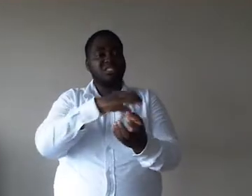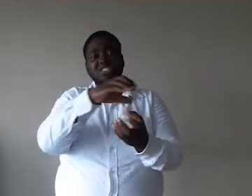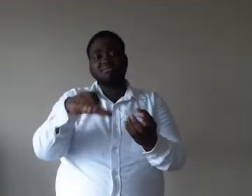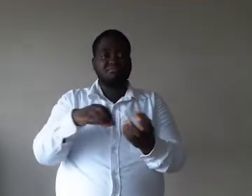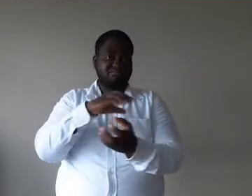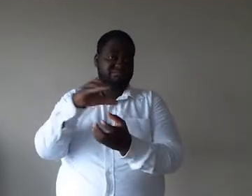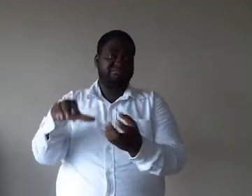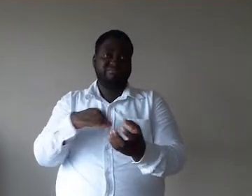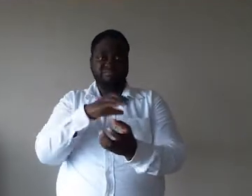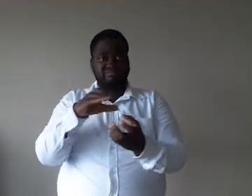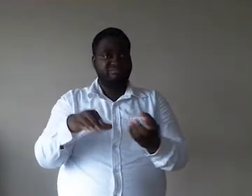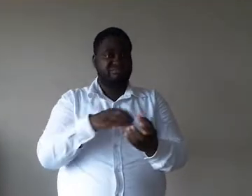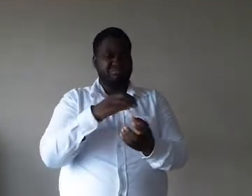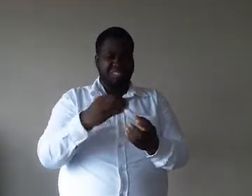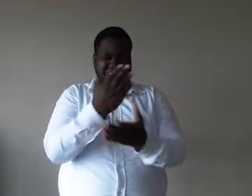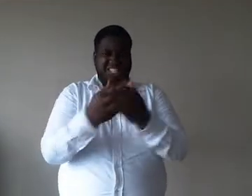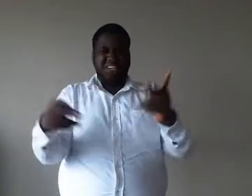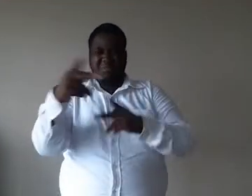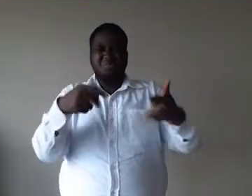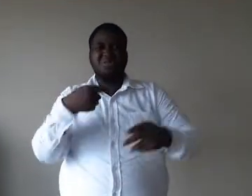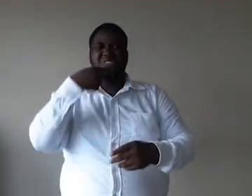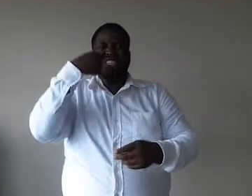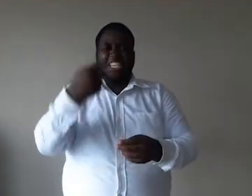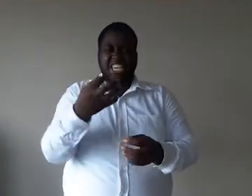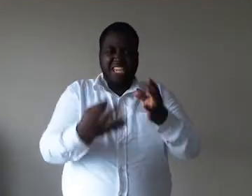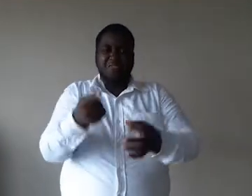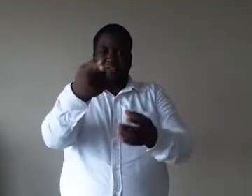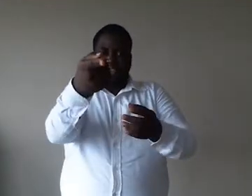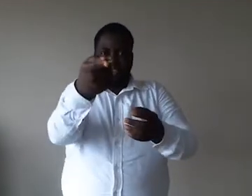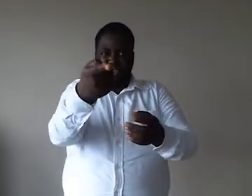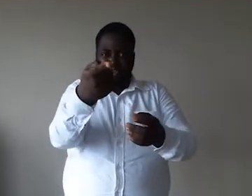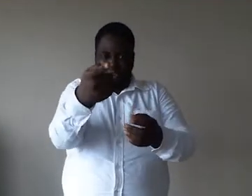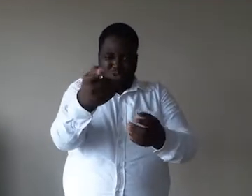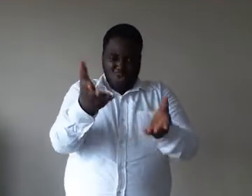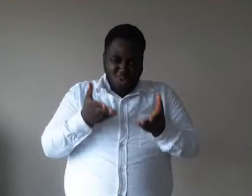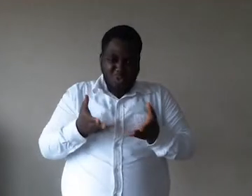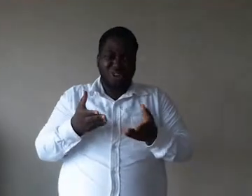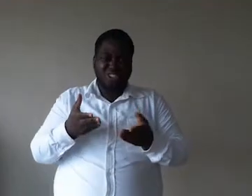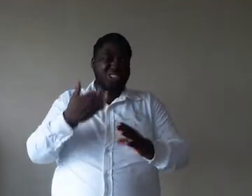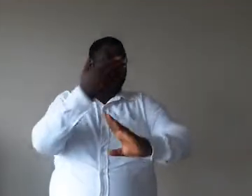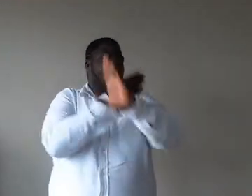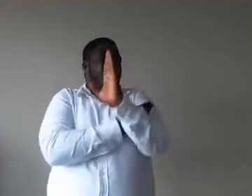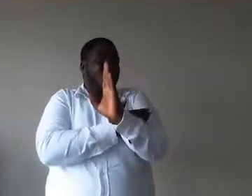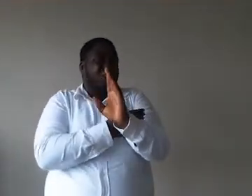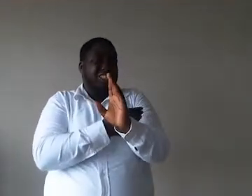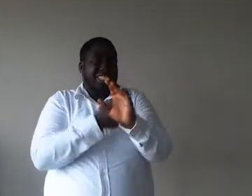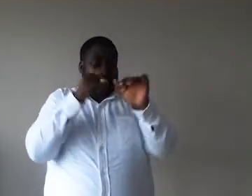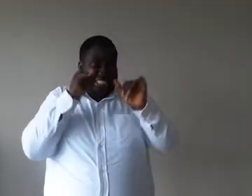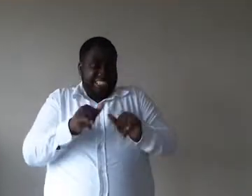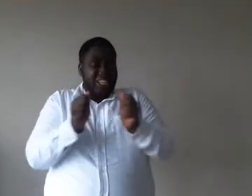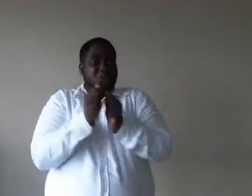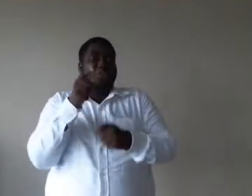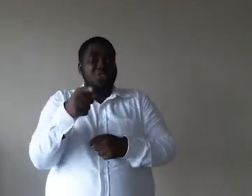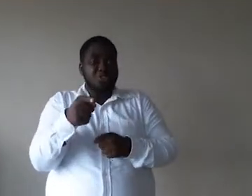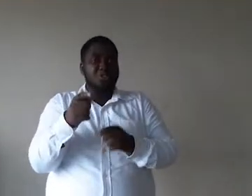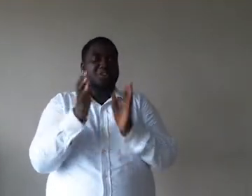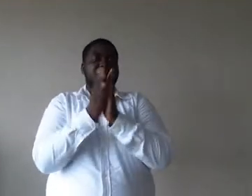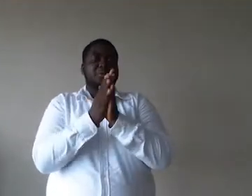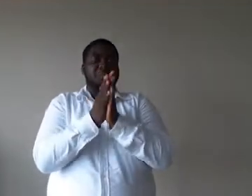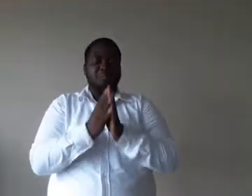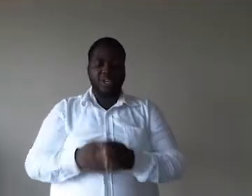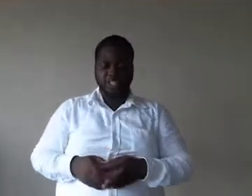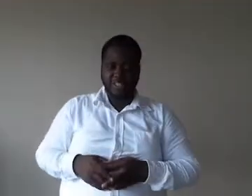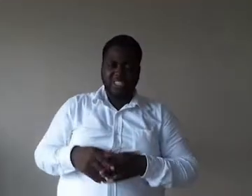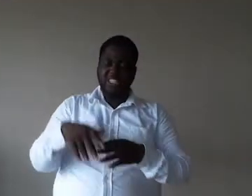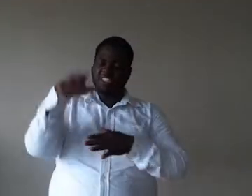repeat, Lord Jesus, come into my heart, come into my heart. Then after saying the sinner's prayer, they tell you, you are saved. Then